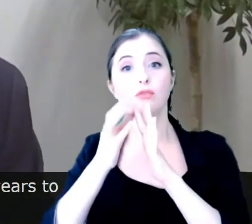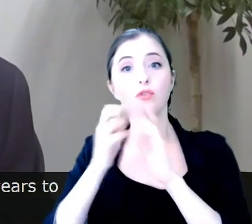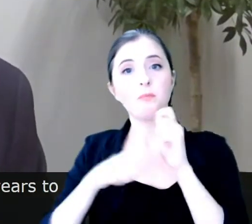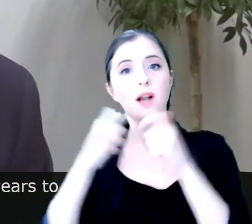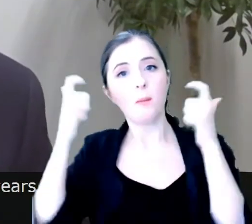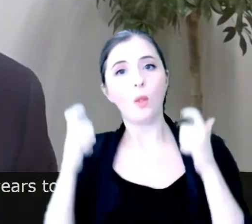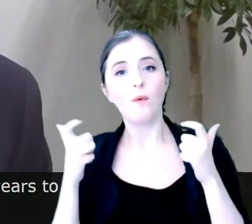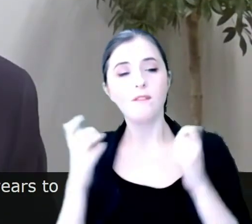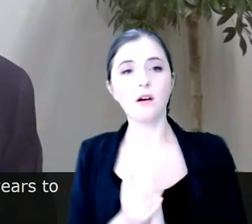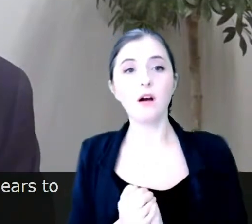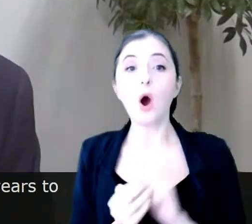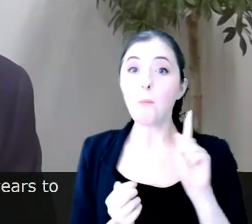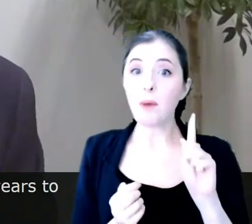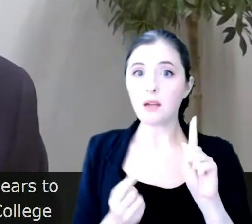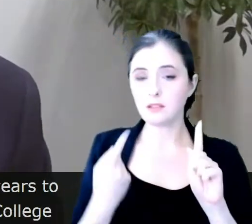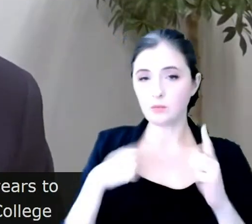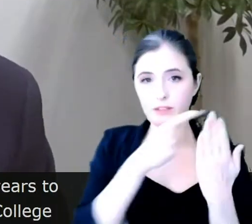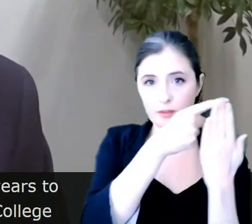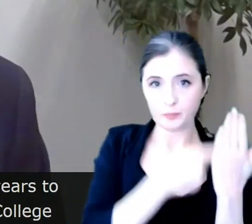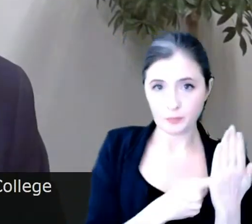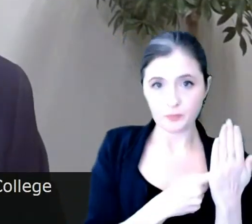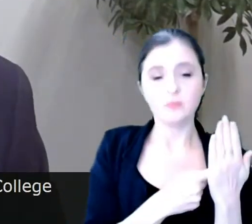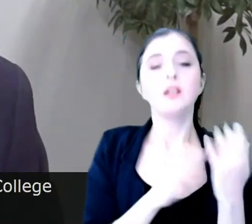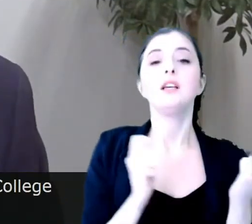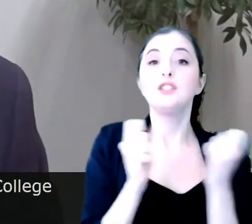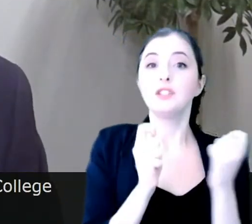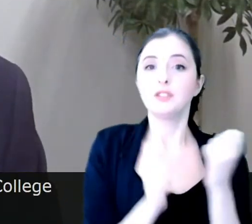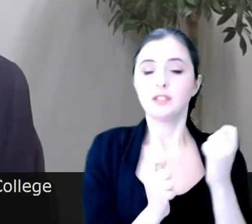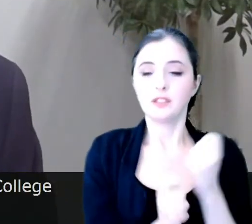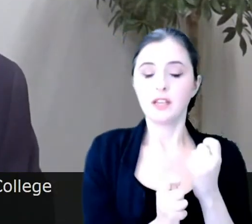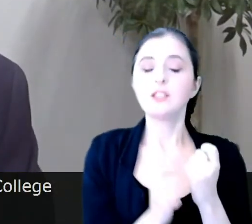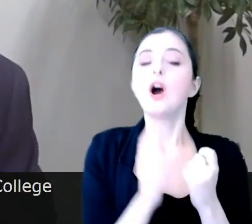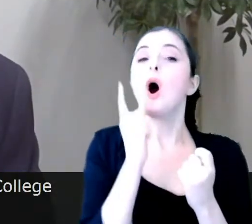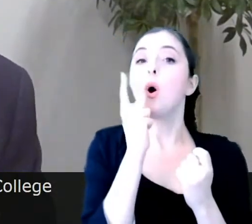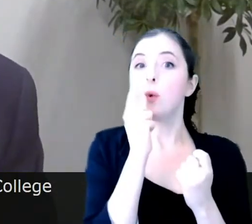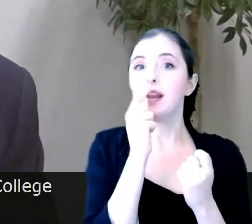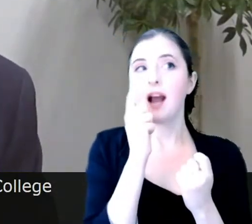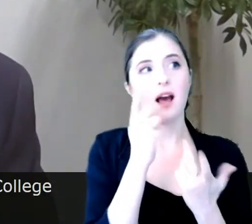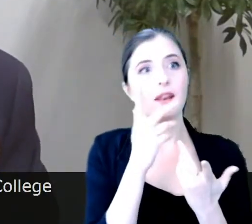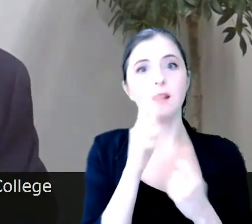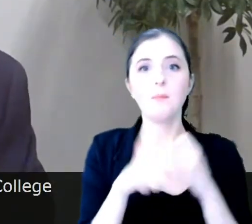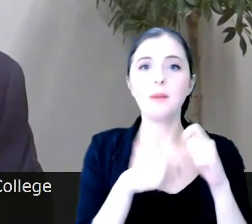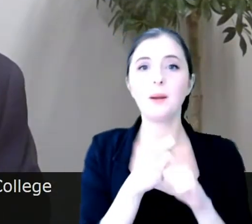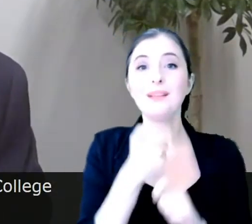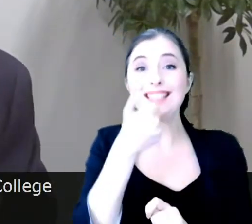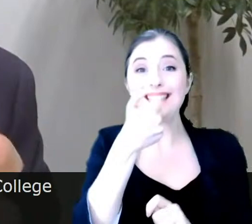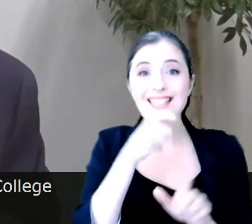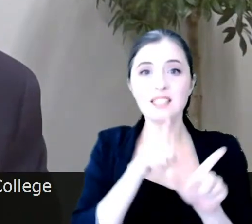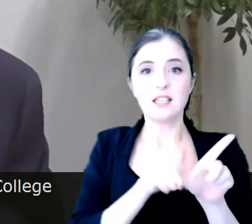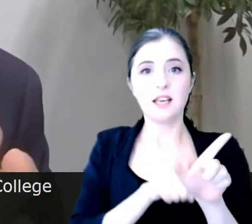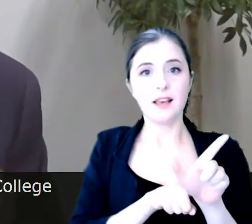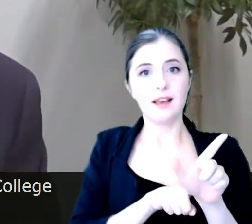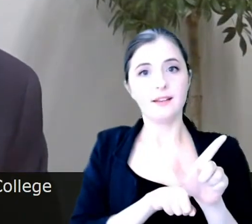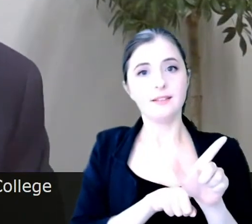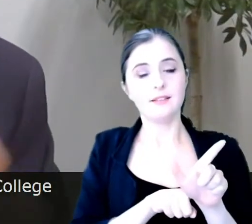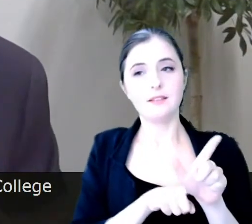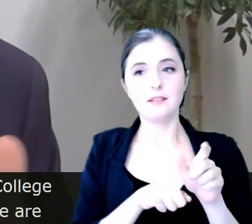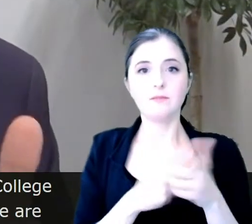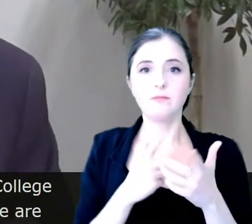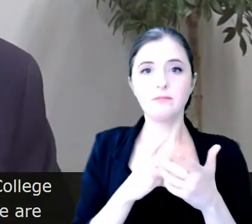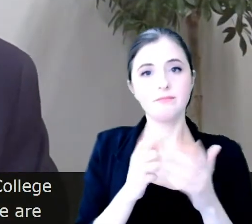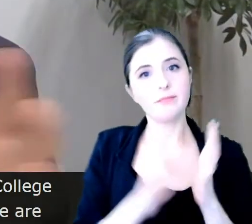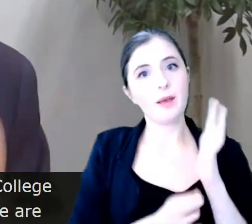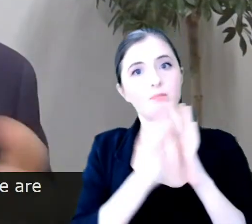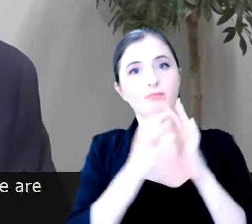it within lawful limits within 6 years from when I was first elected, and we're making progress. Because of the world's first ultra-low